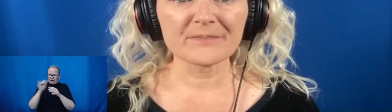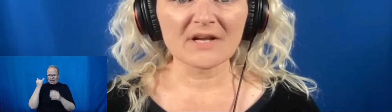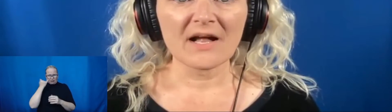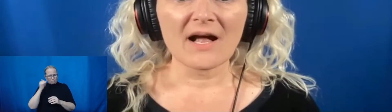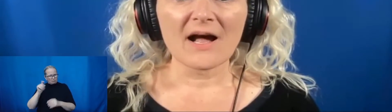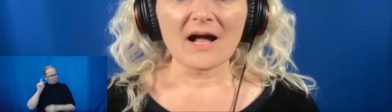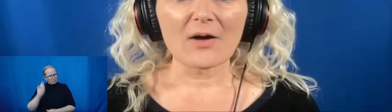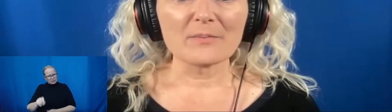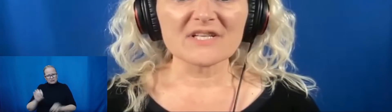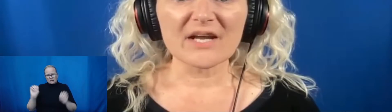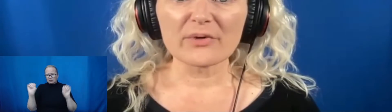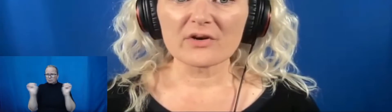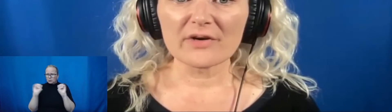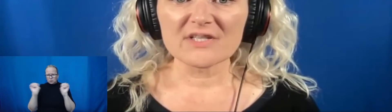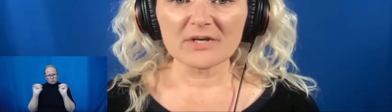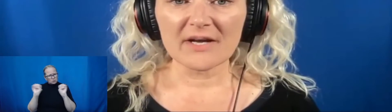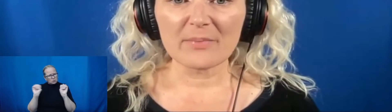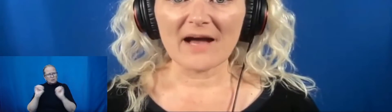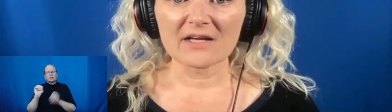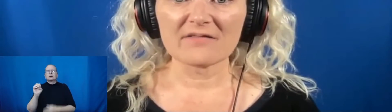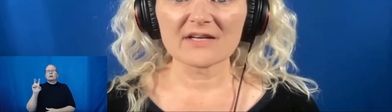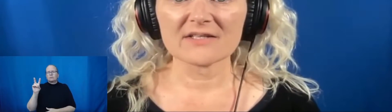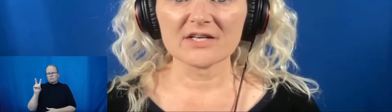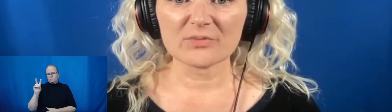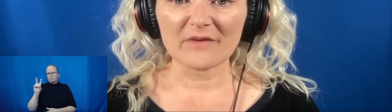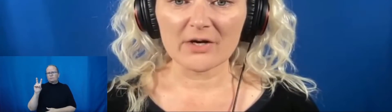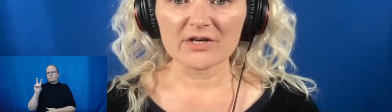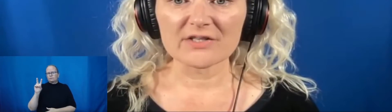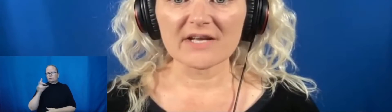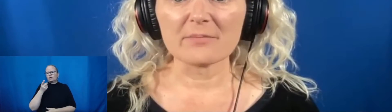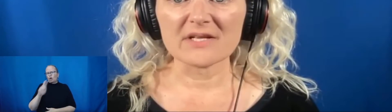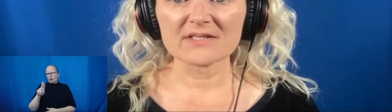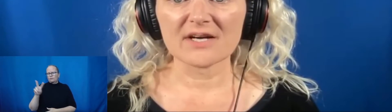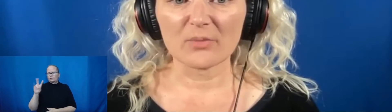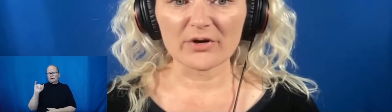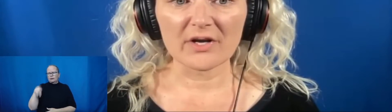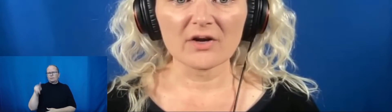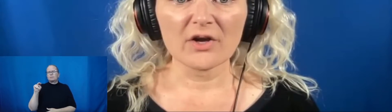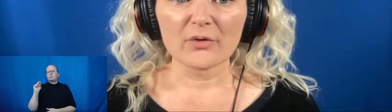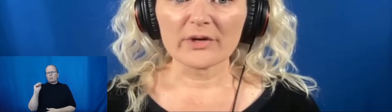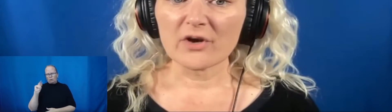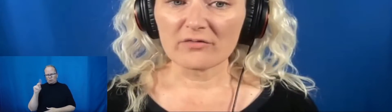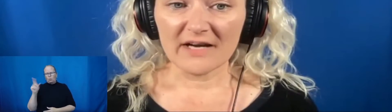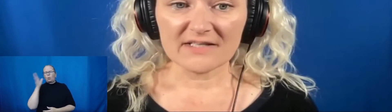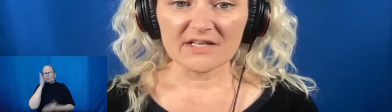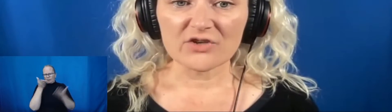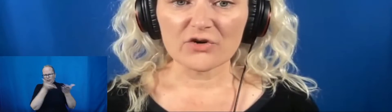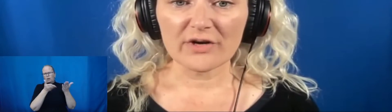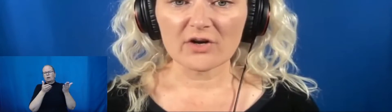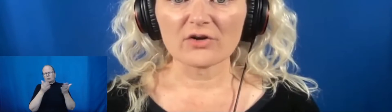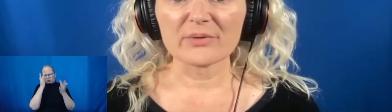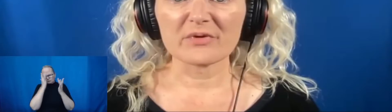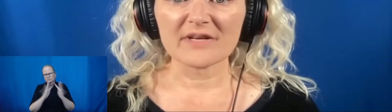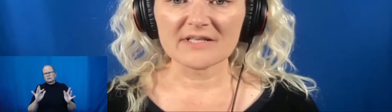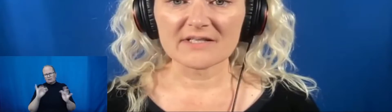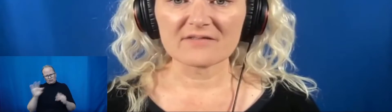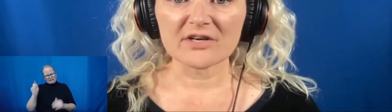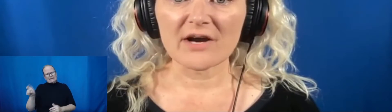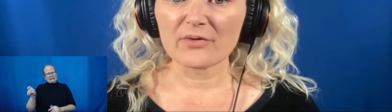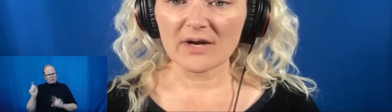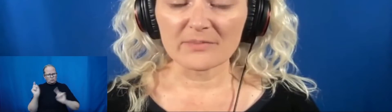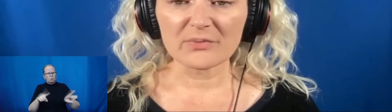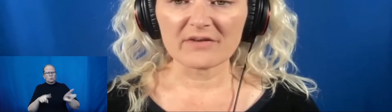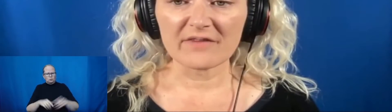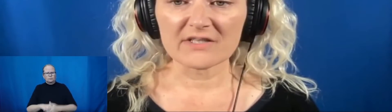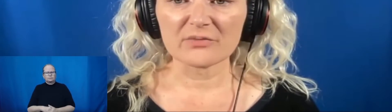him. Today, we are going to be unpacking vaccination barriers and myths in Alberta. We know vaccines are critical in preventing